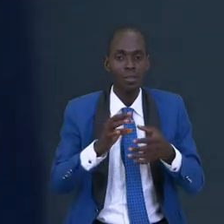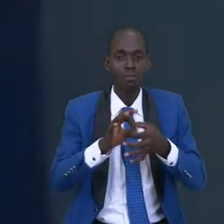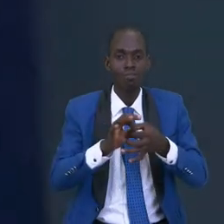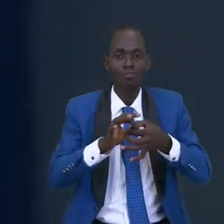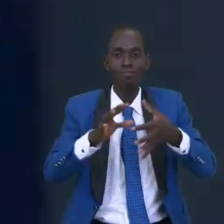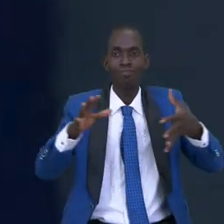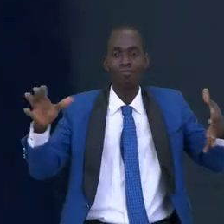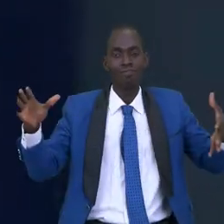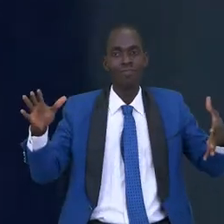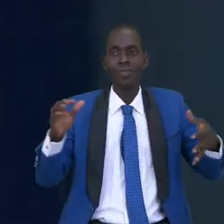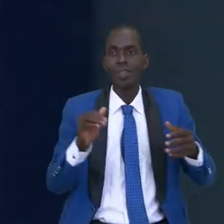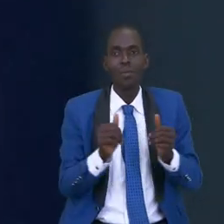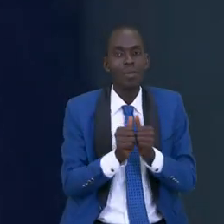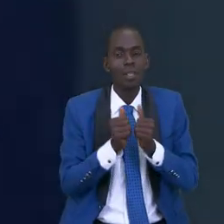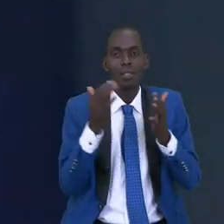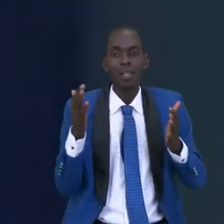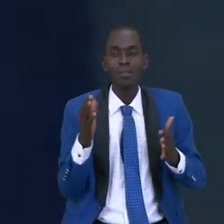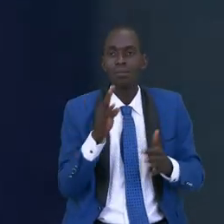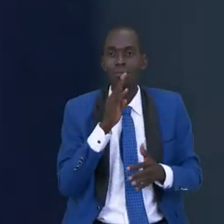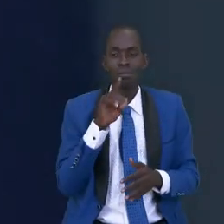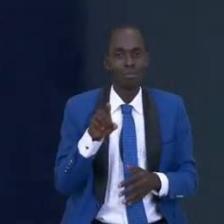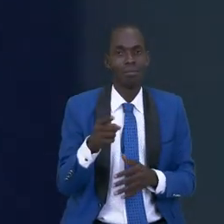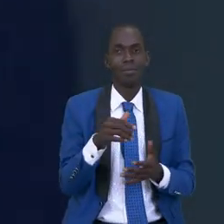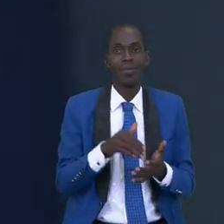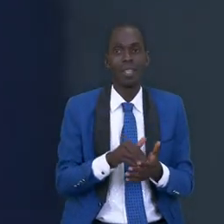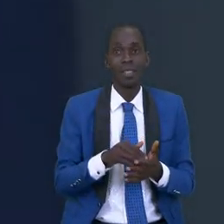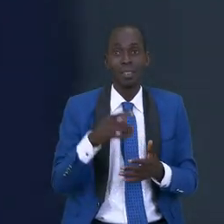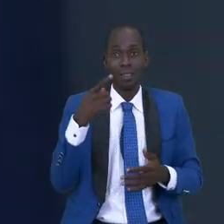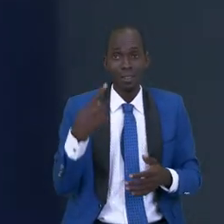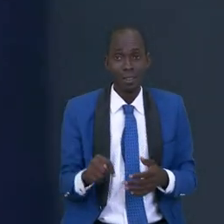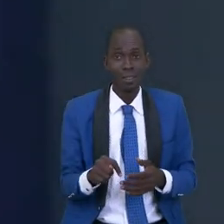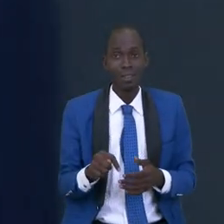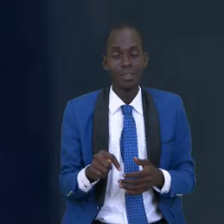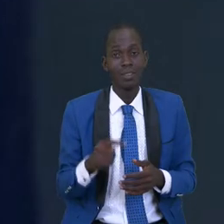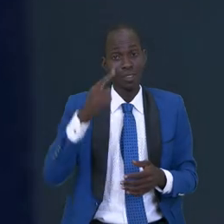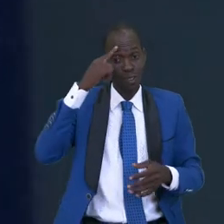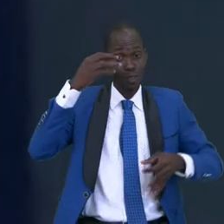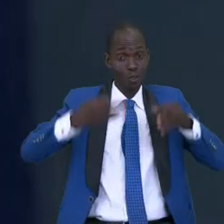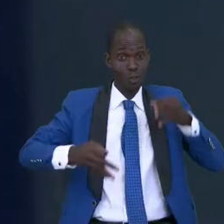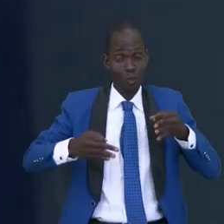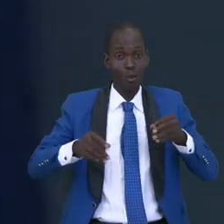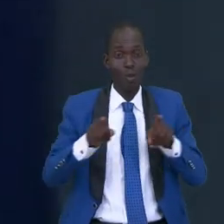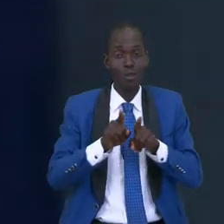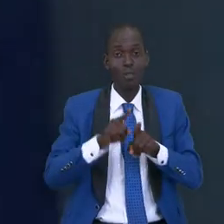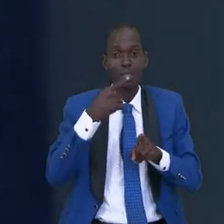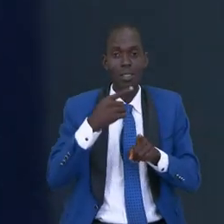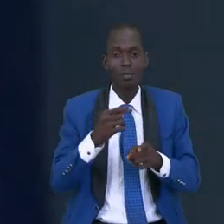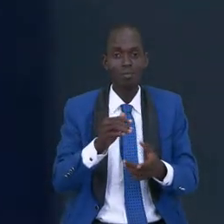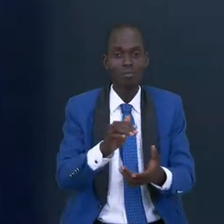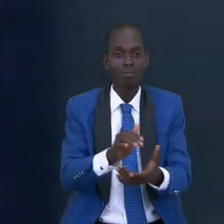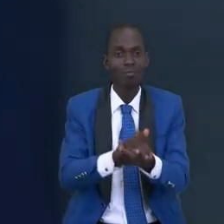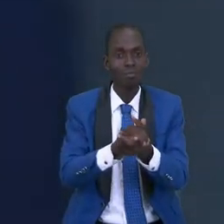Discharged and acquitted. The judge was the first to say congratulations. Good luck in